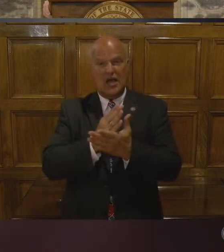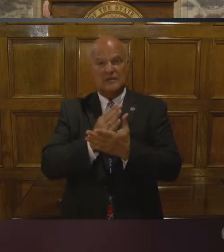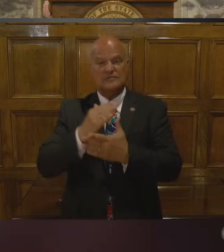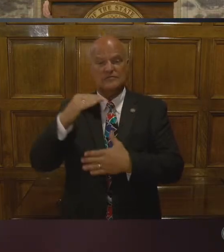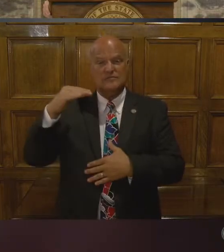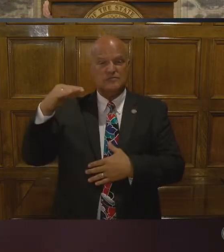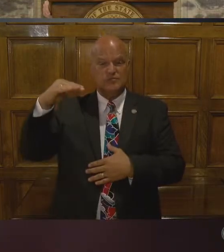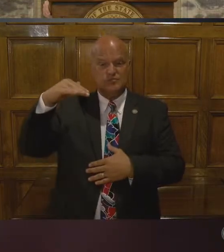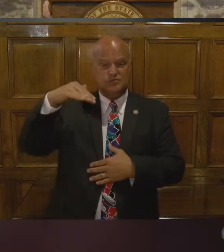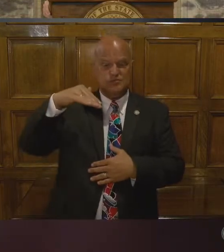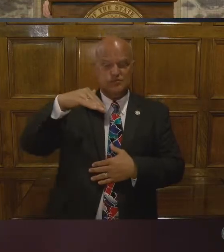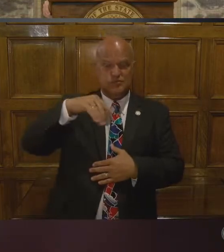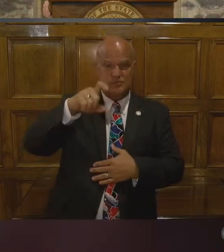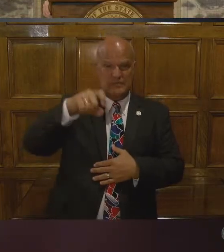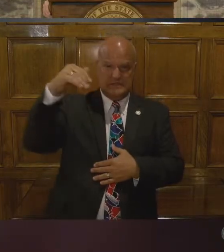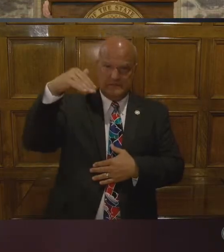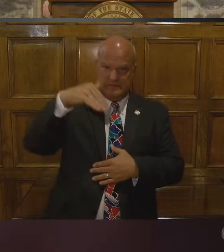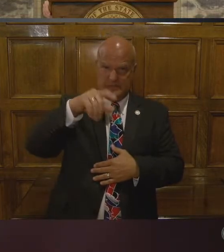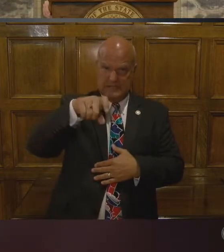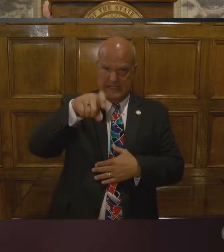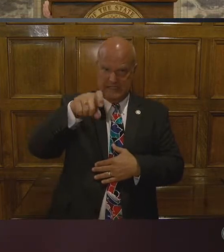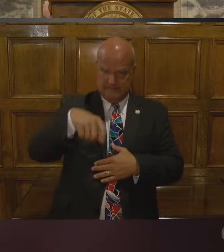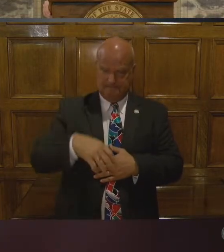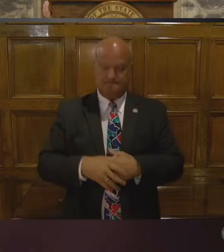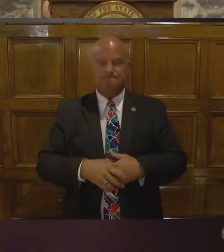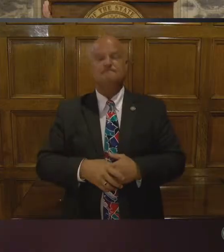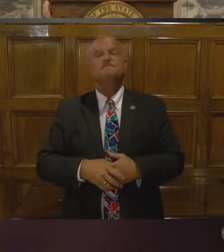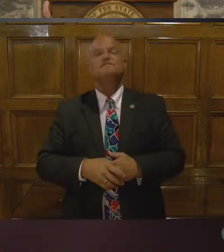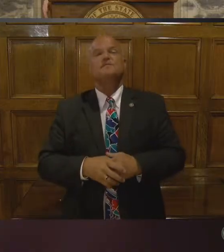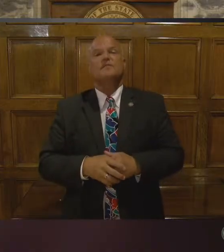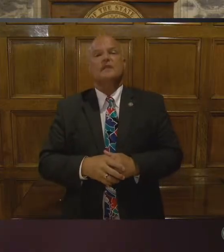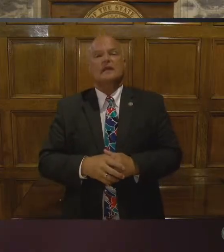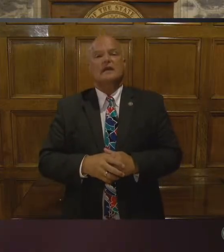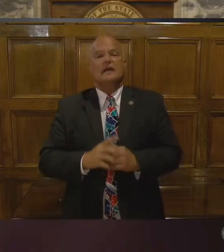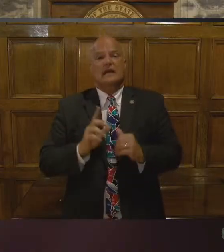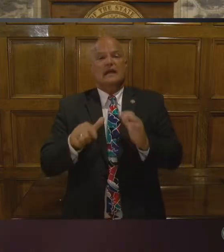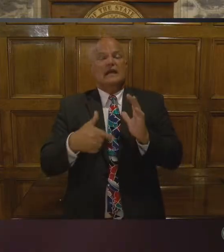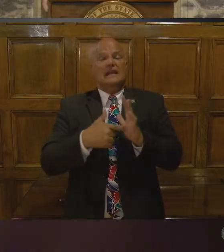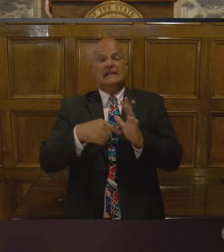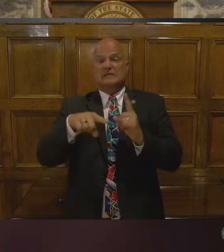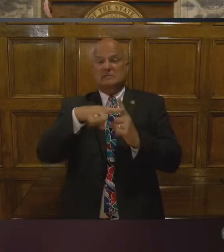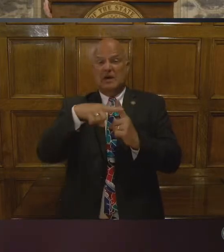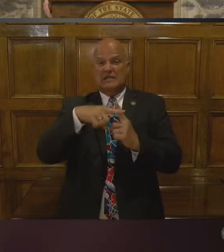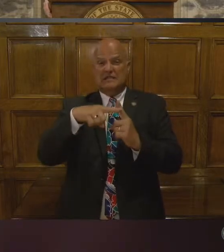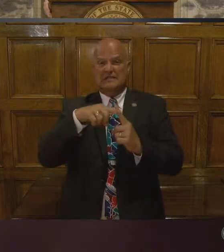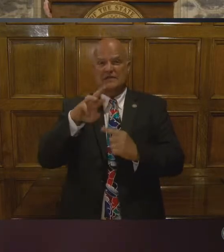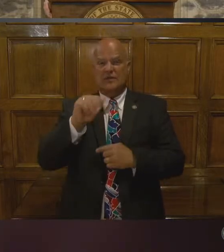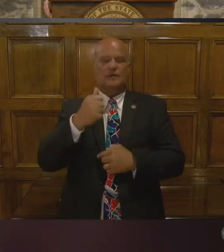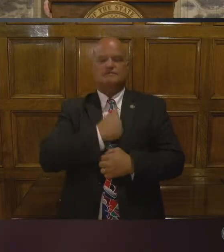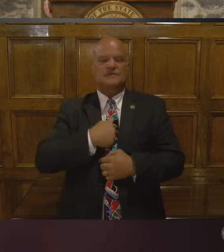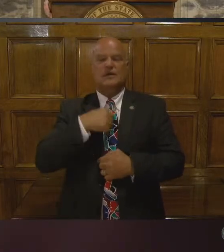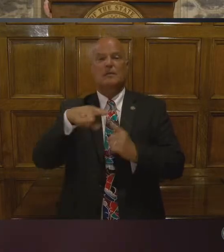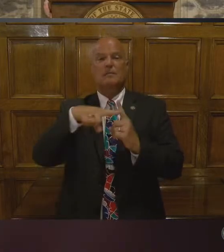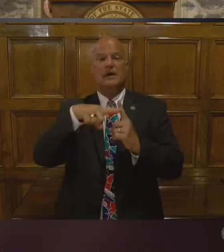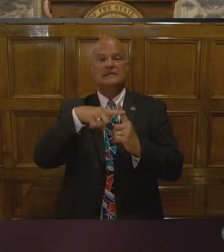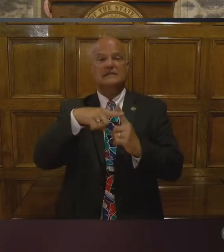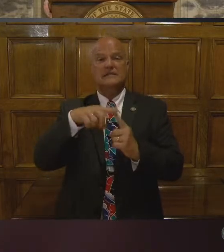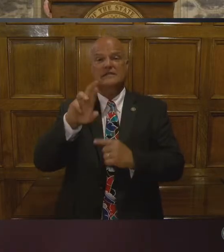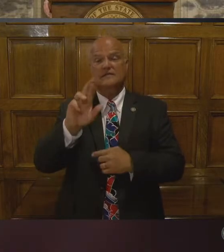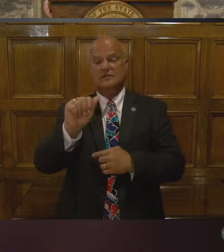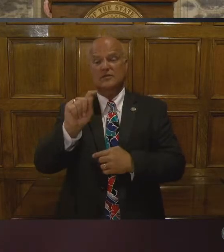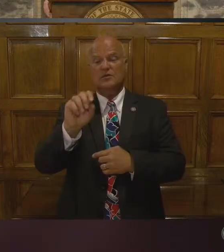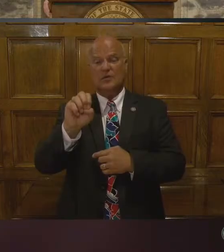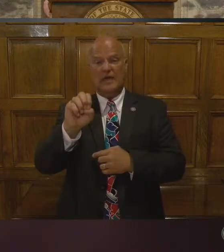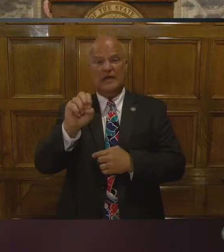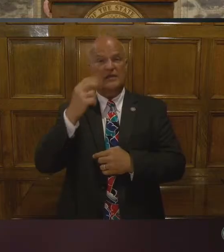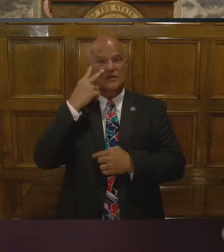any increase in cases. And here, this is the positivity rate. The positivity rate, again,